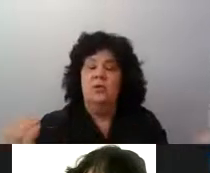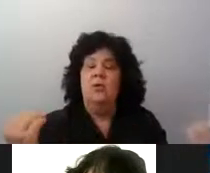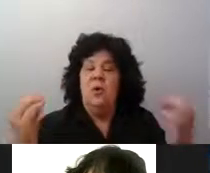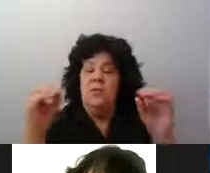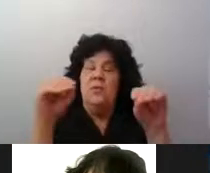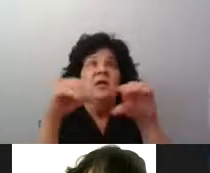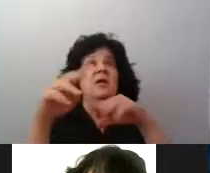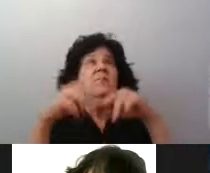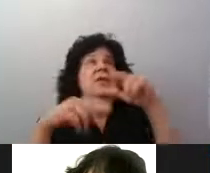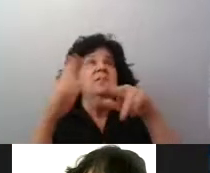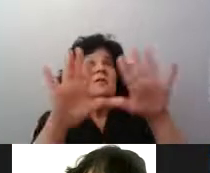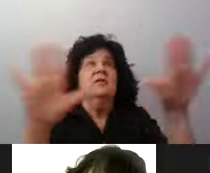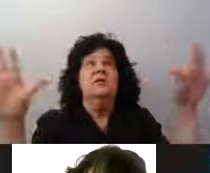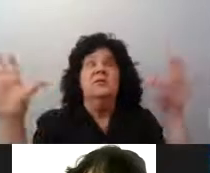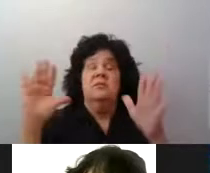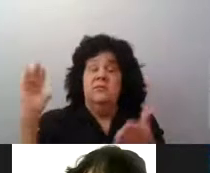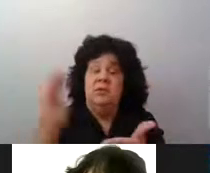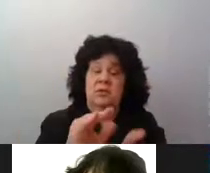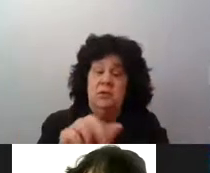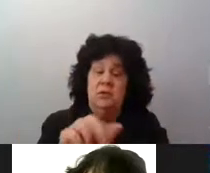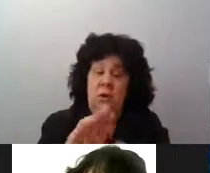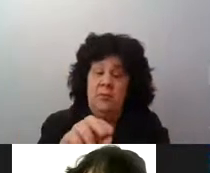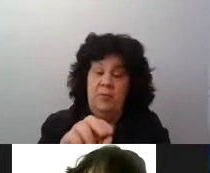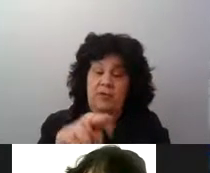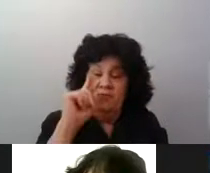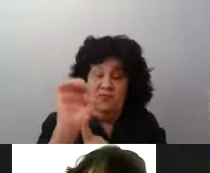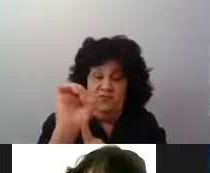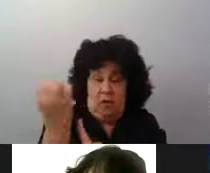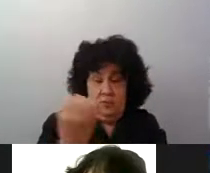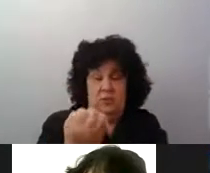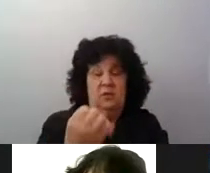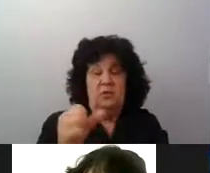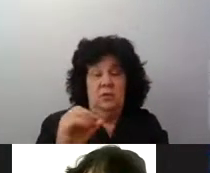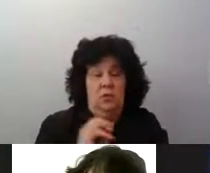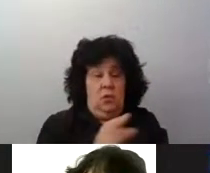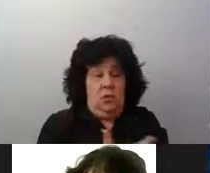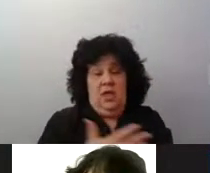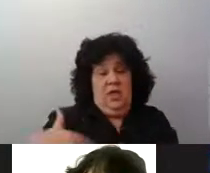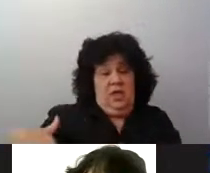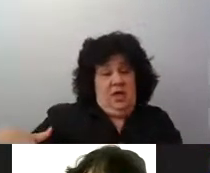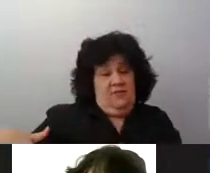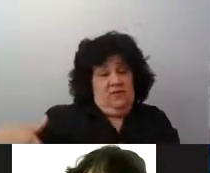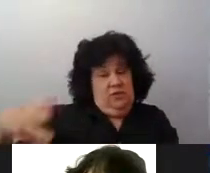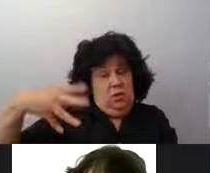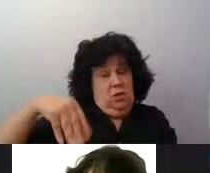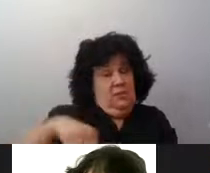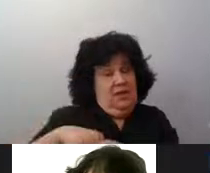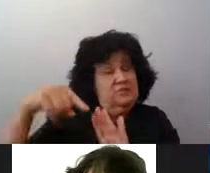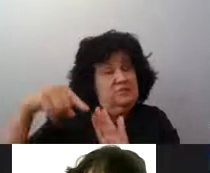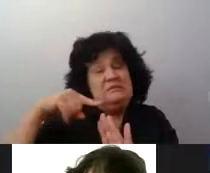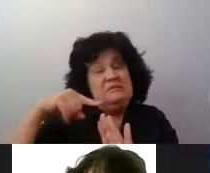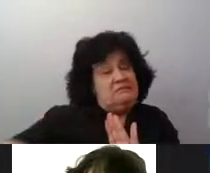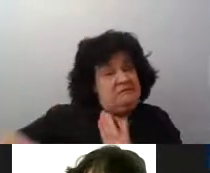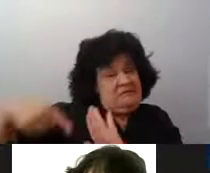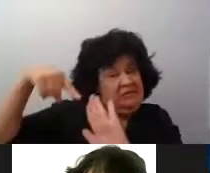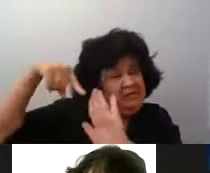are minimizing the carbon we're putting into the environment as we go. So we have not incorporated a deep content